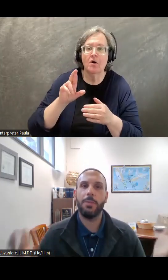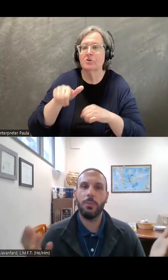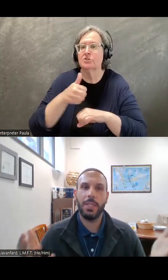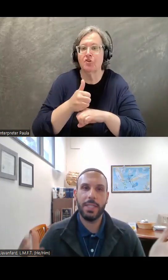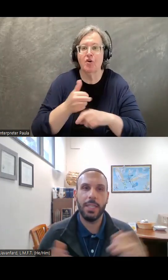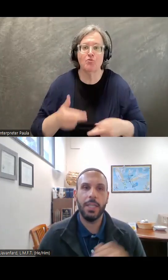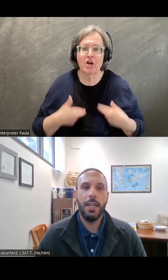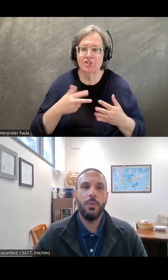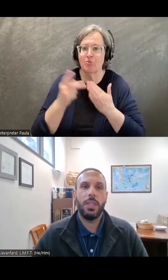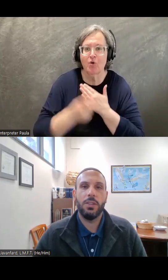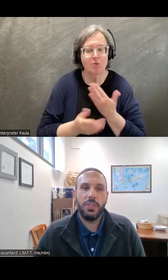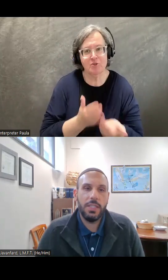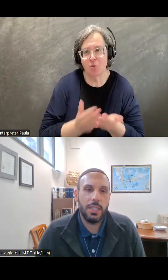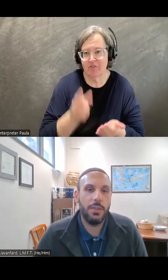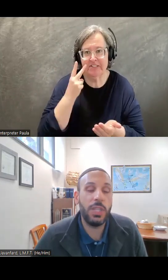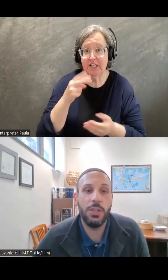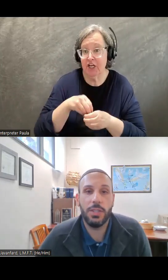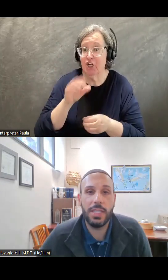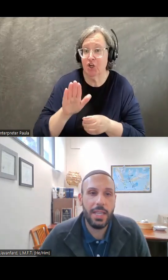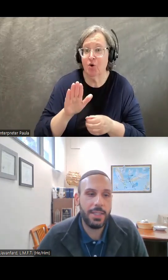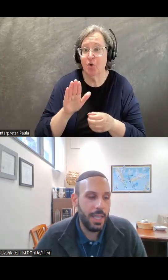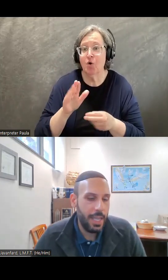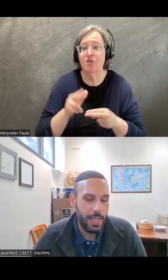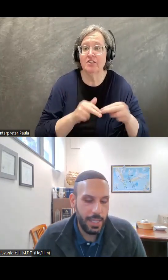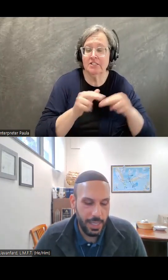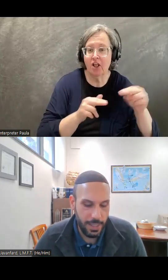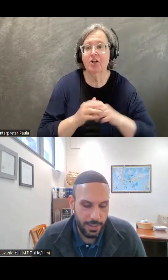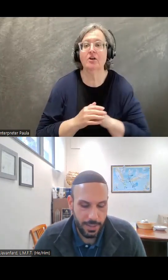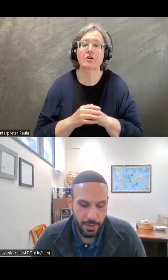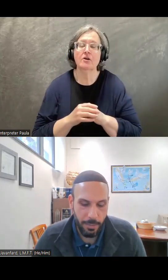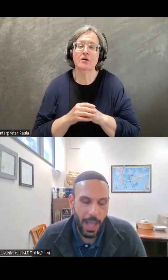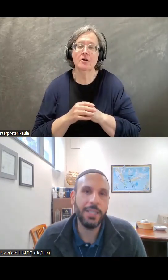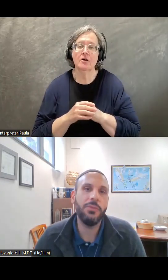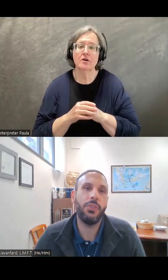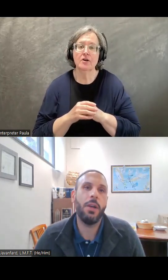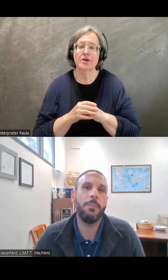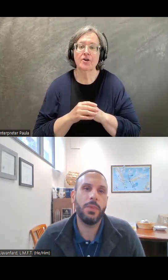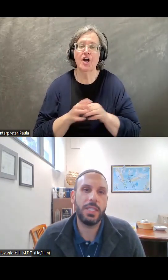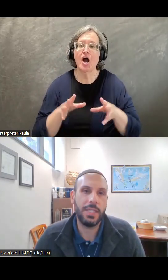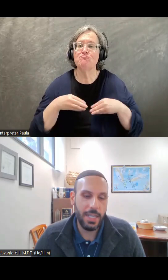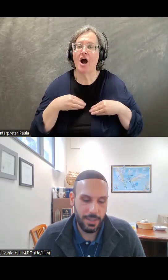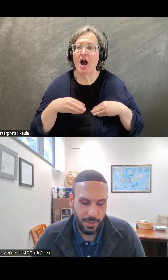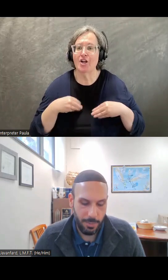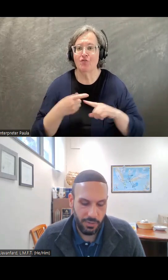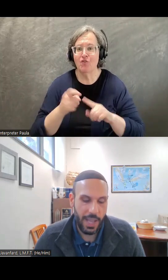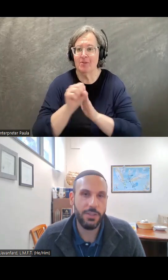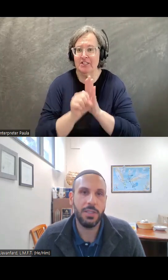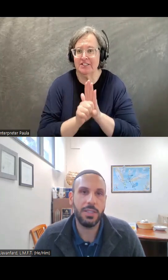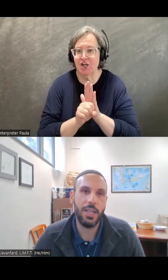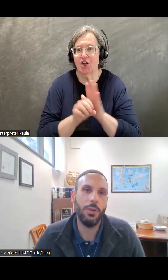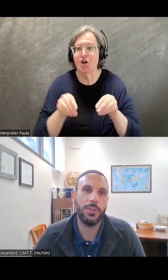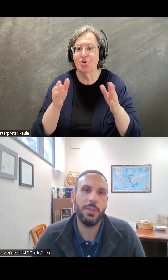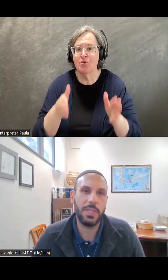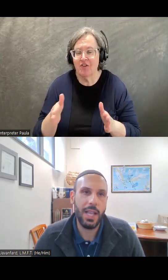whichever type you may see within your facility, within your states, is buy-in from the states, the providers,